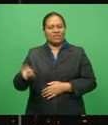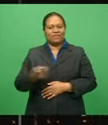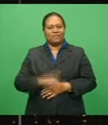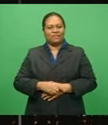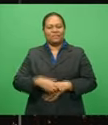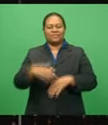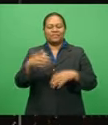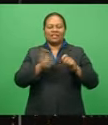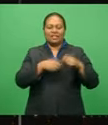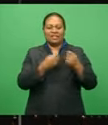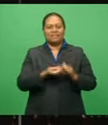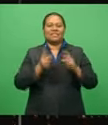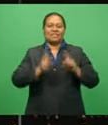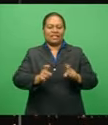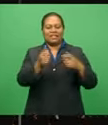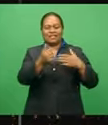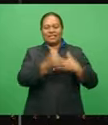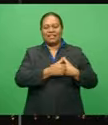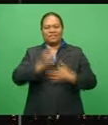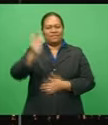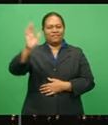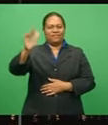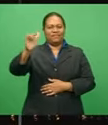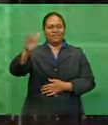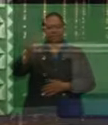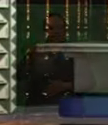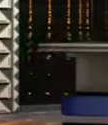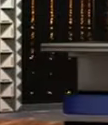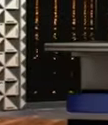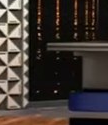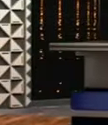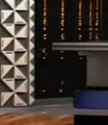tomorrow, from the team and I, stay safe. Bye for now.